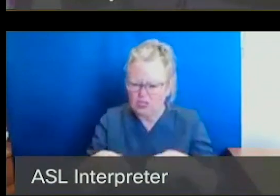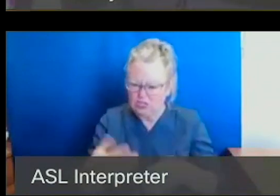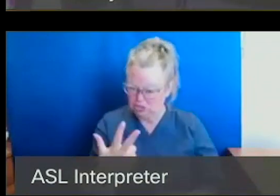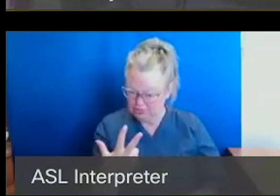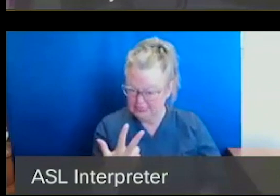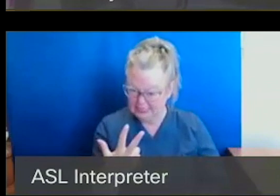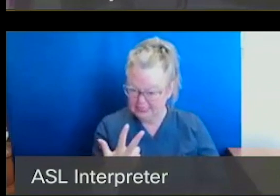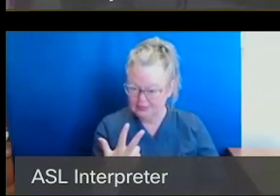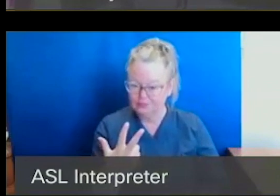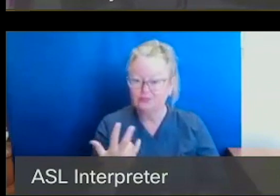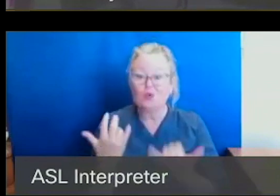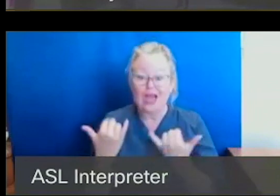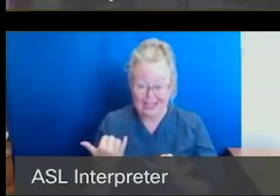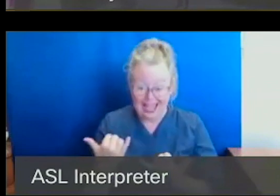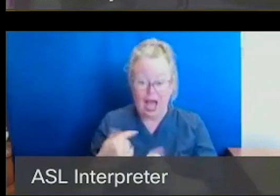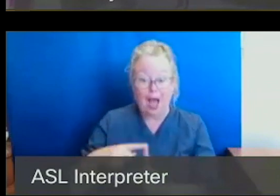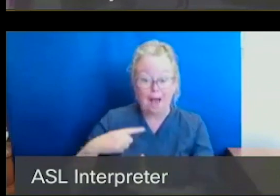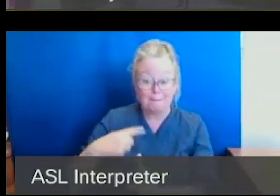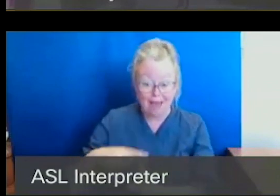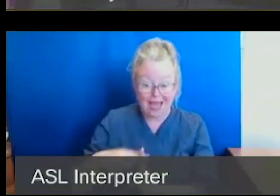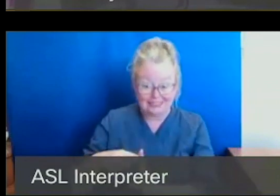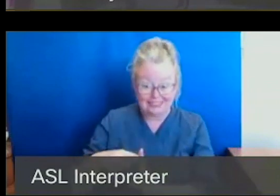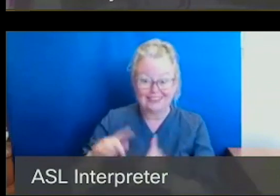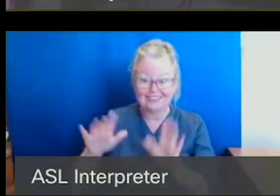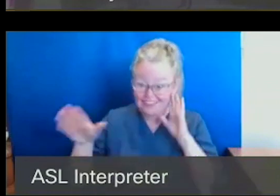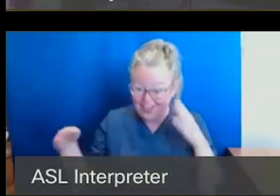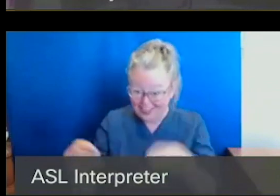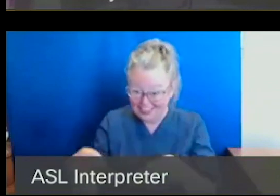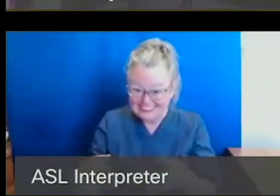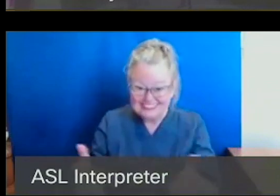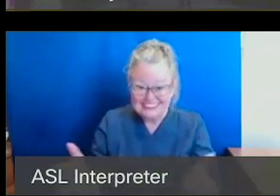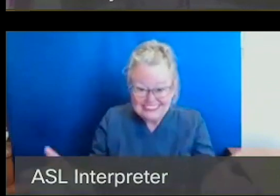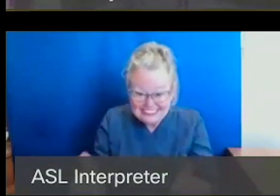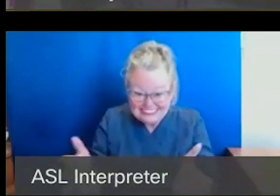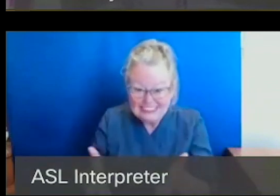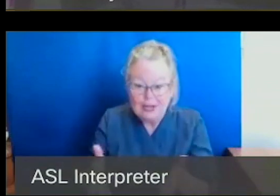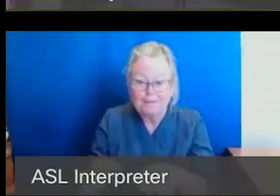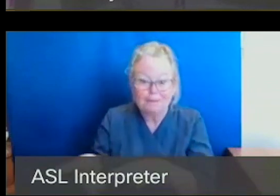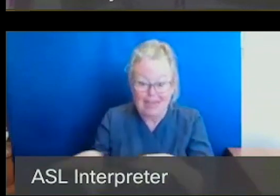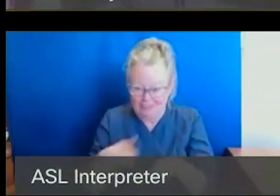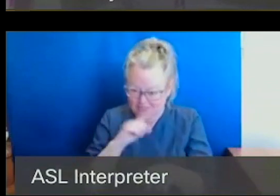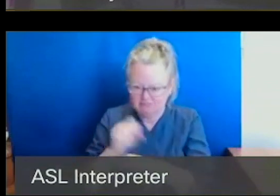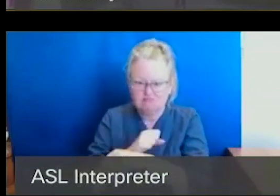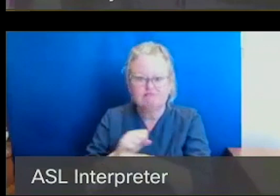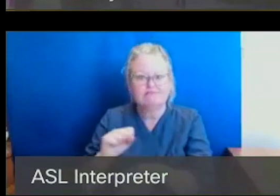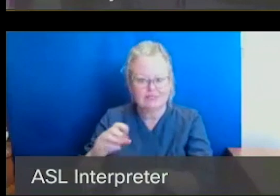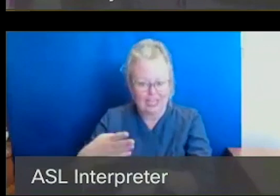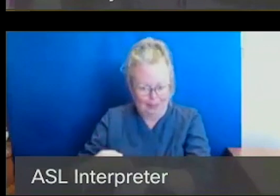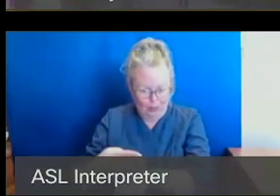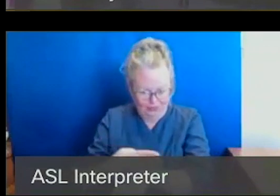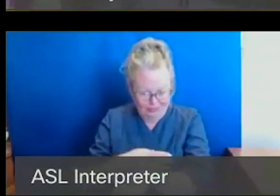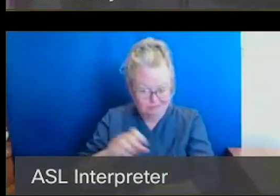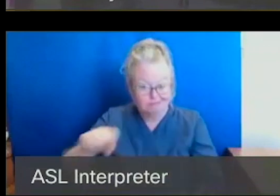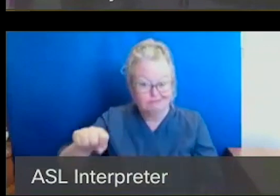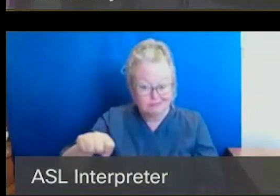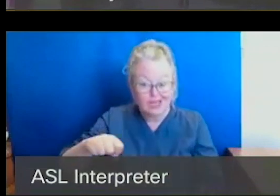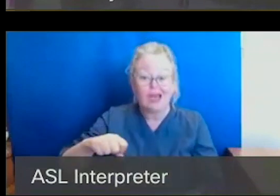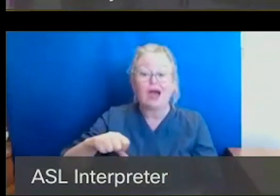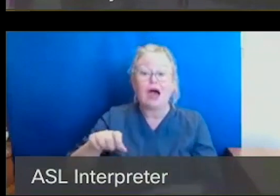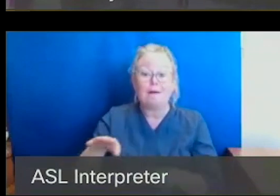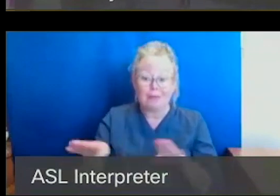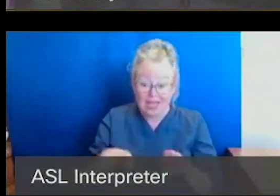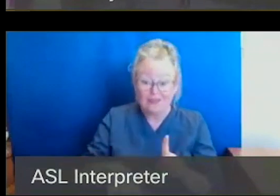finding beneficial impacts of the program on improving student behavioral outcomes and academic